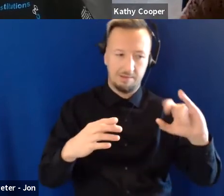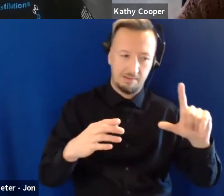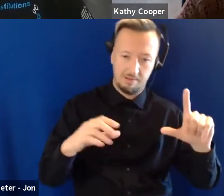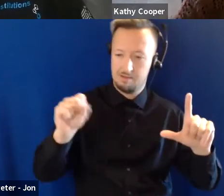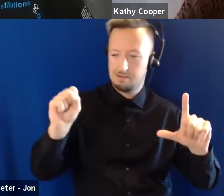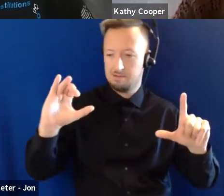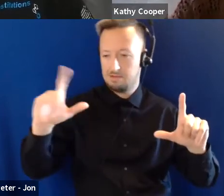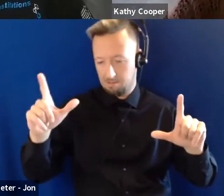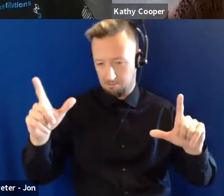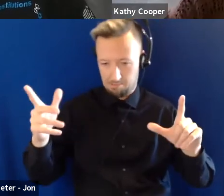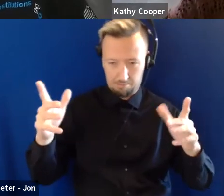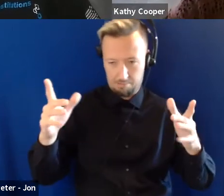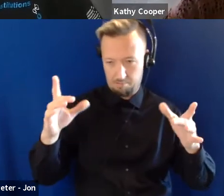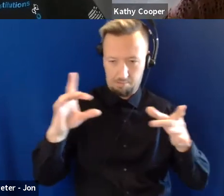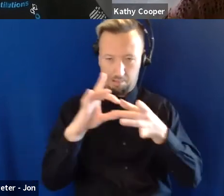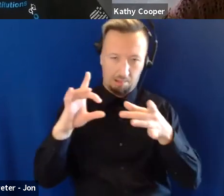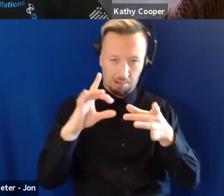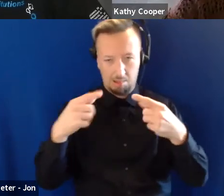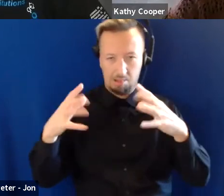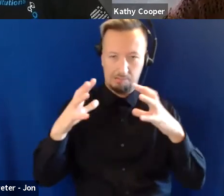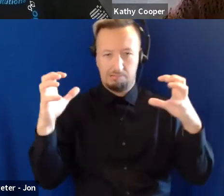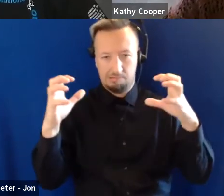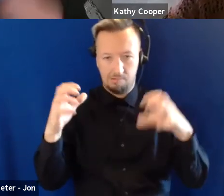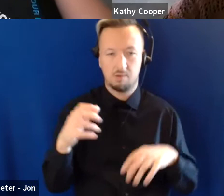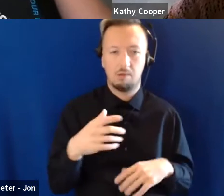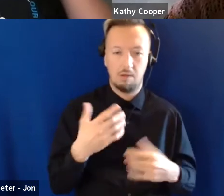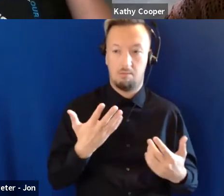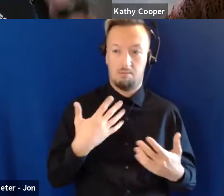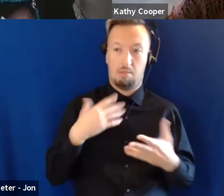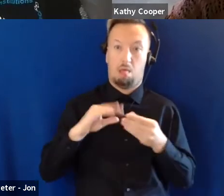like I've talked a lot. I want to let Amy jump in here.